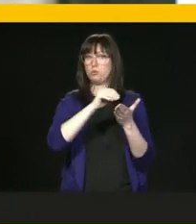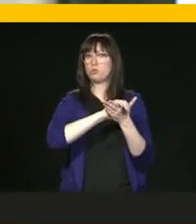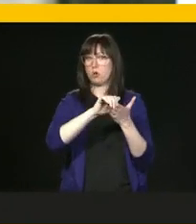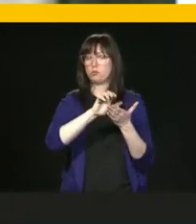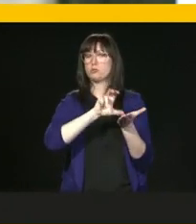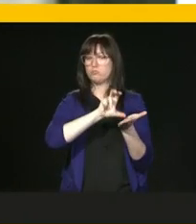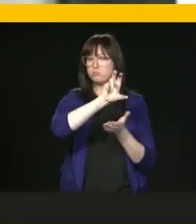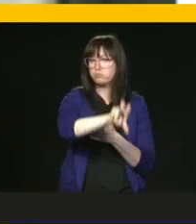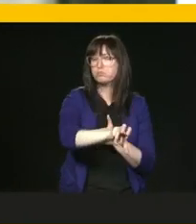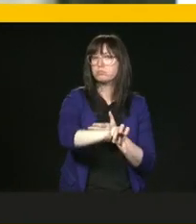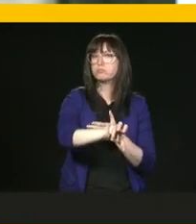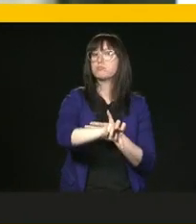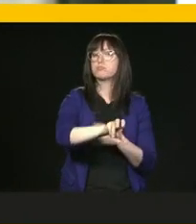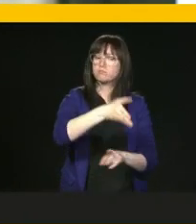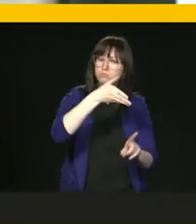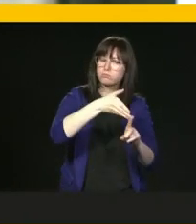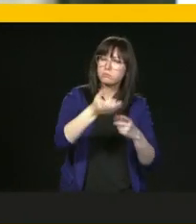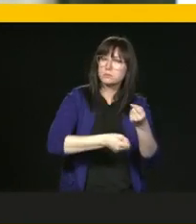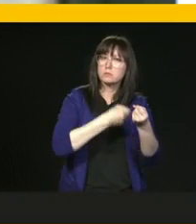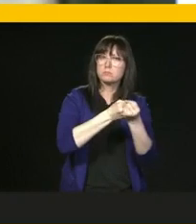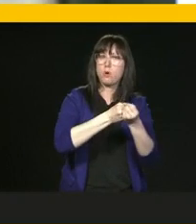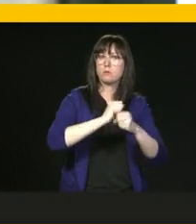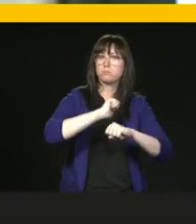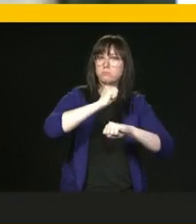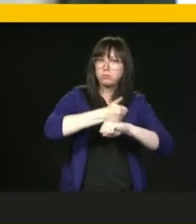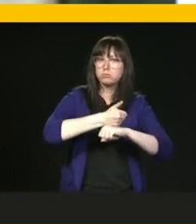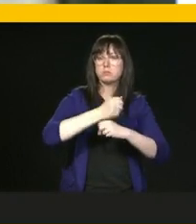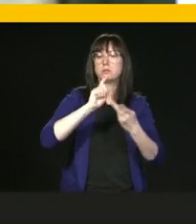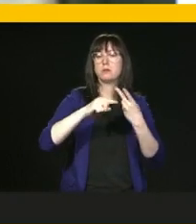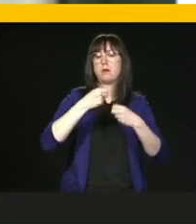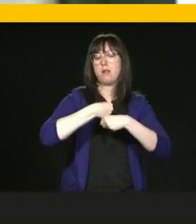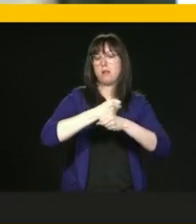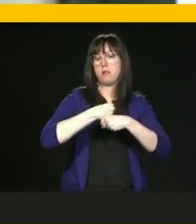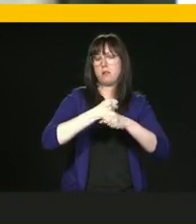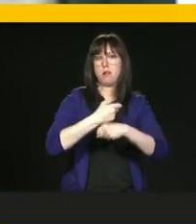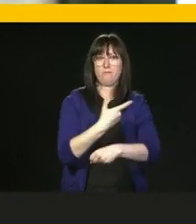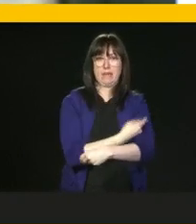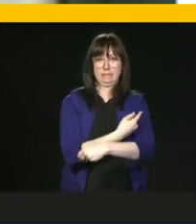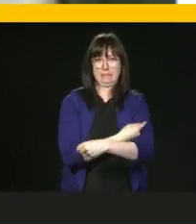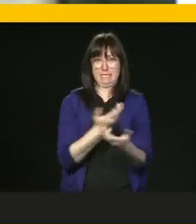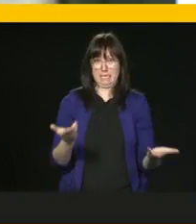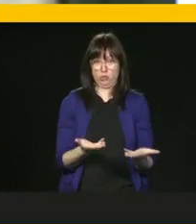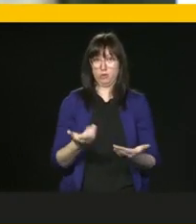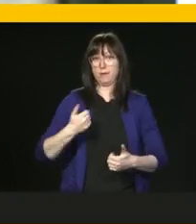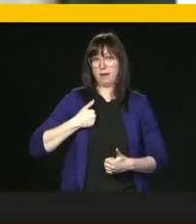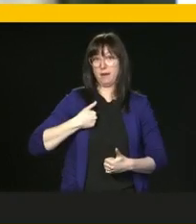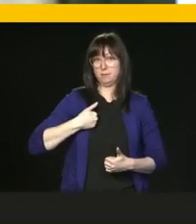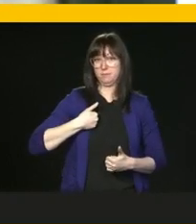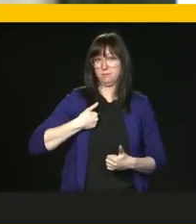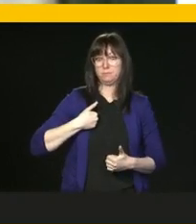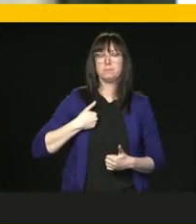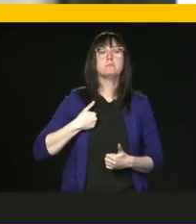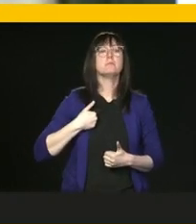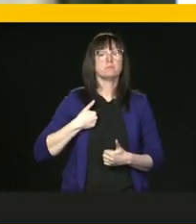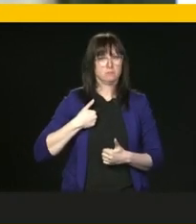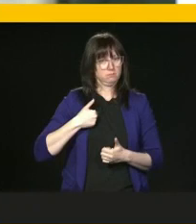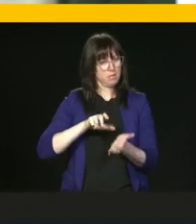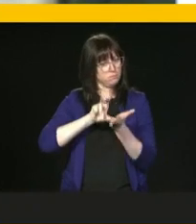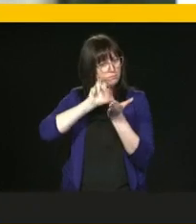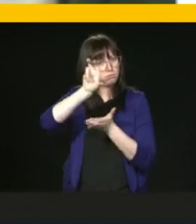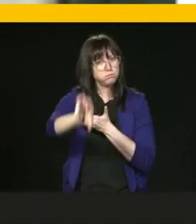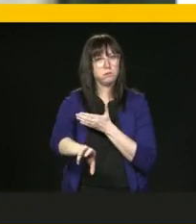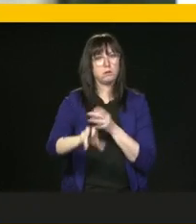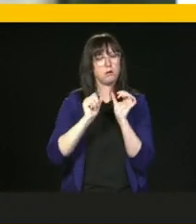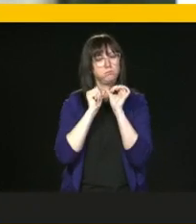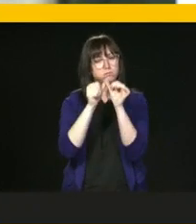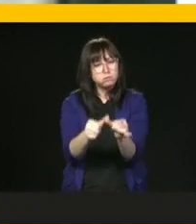$192 million to provide direct support to the development and production of vaccines in Canada. This